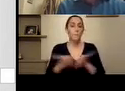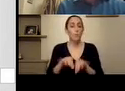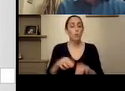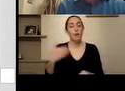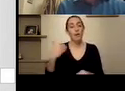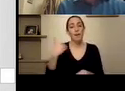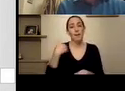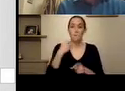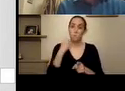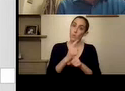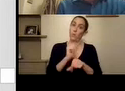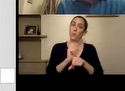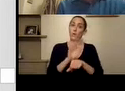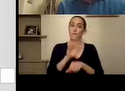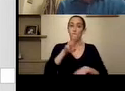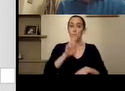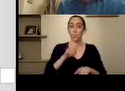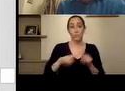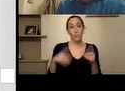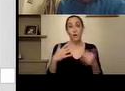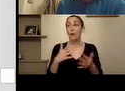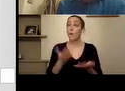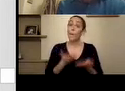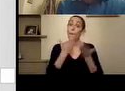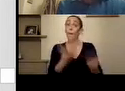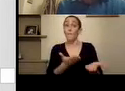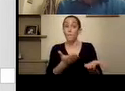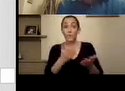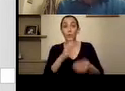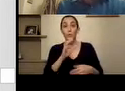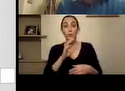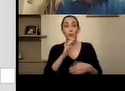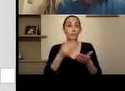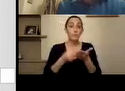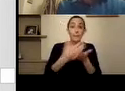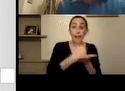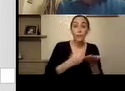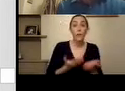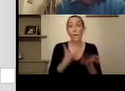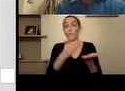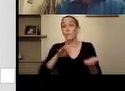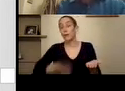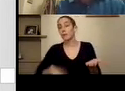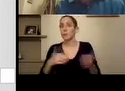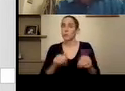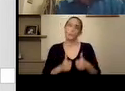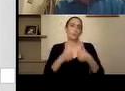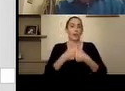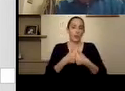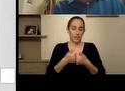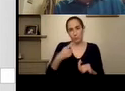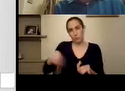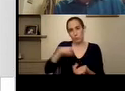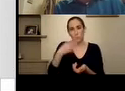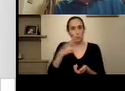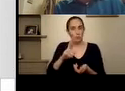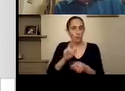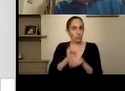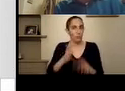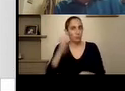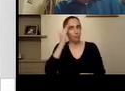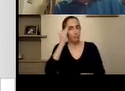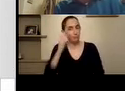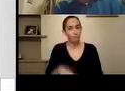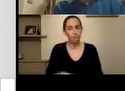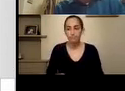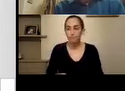what we can offer people from a salary and benefit perspective now. You guys live it every day. I wanted to just end with some of the capital projects, because